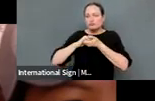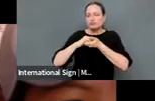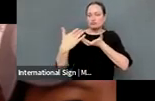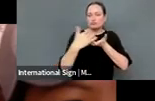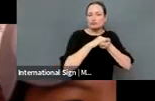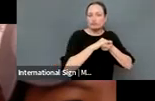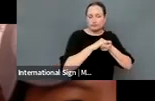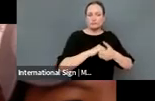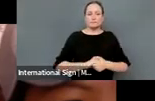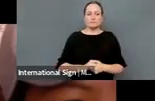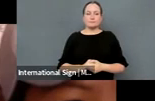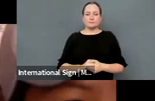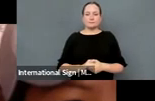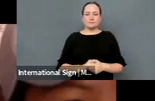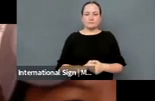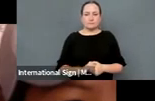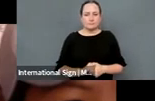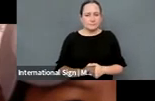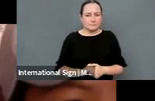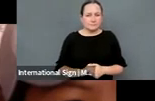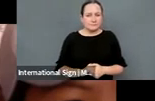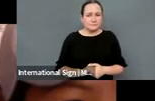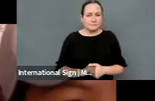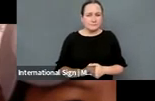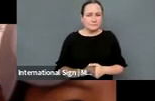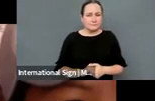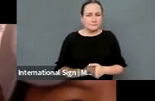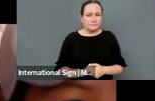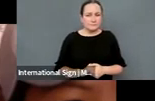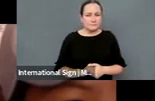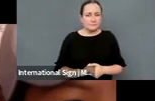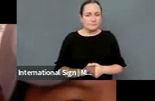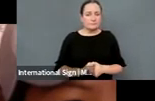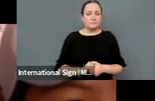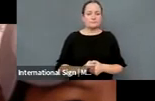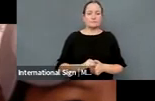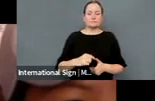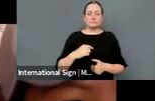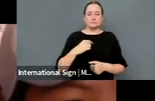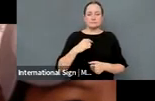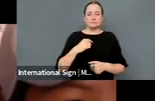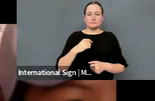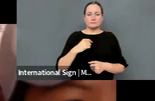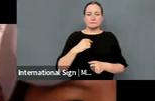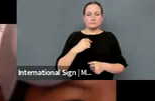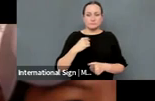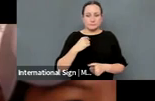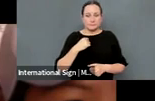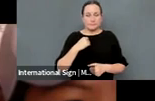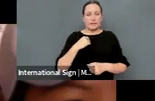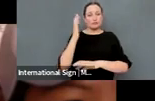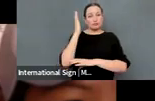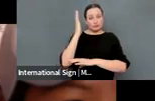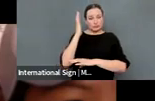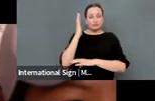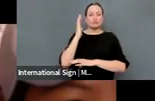I will focus on the collaboration between Women's Union and ILO.